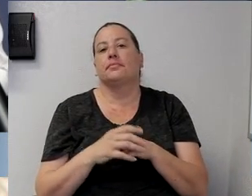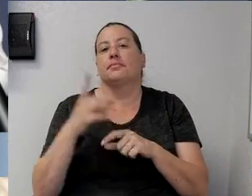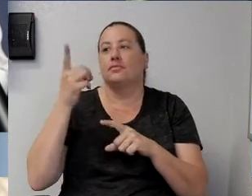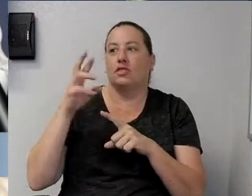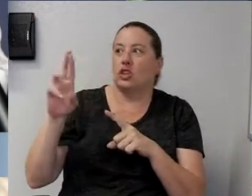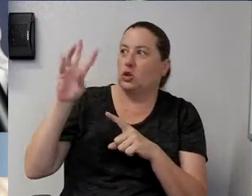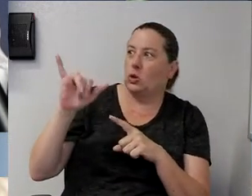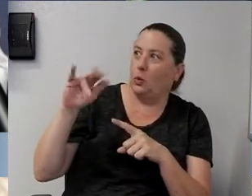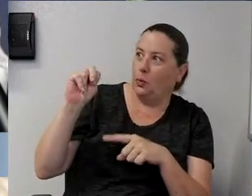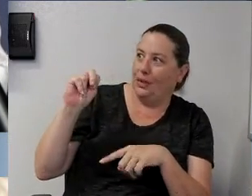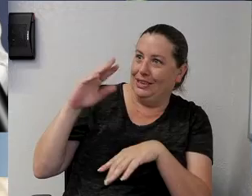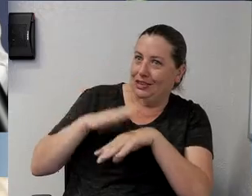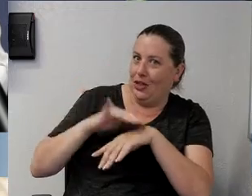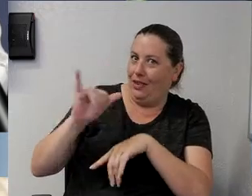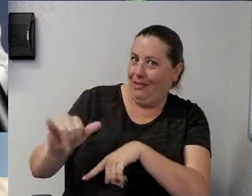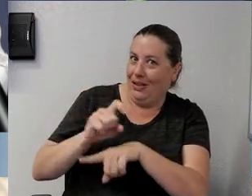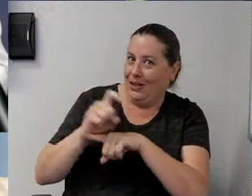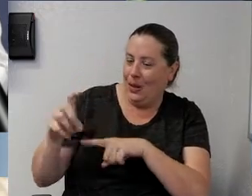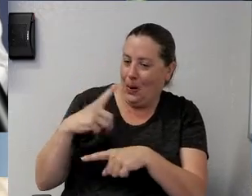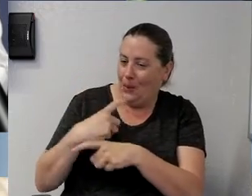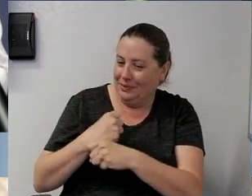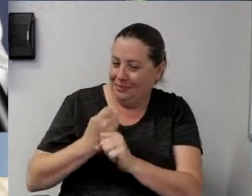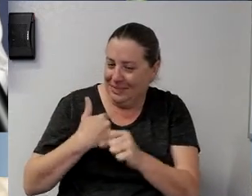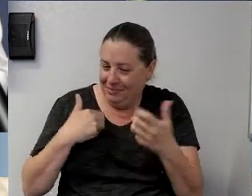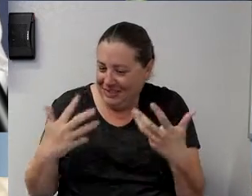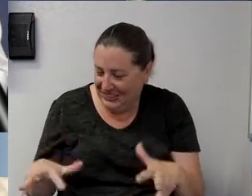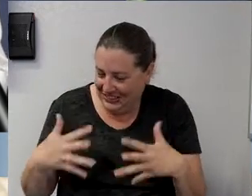it always makes me nervous.